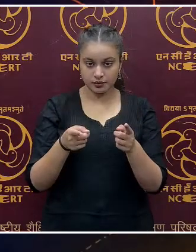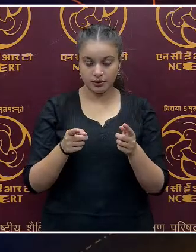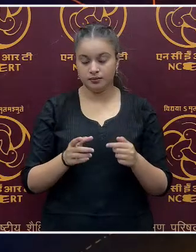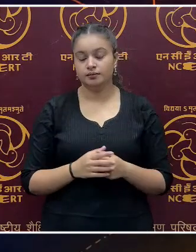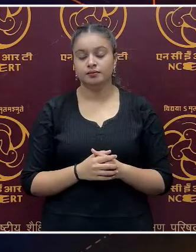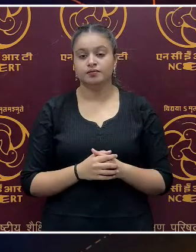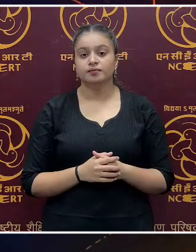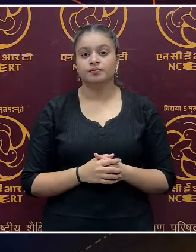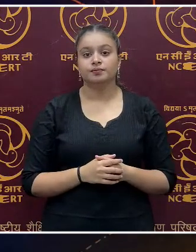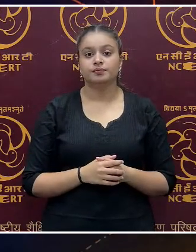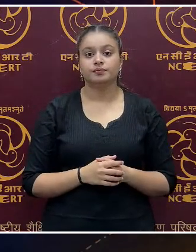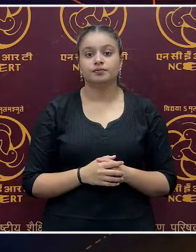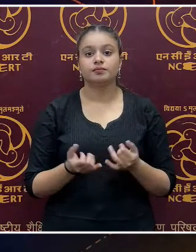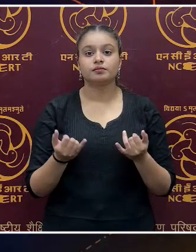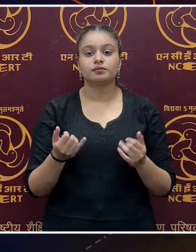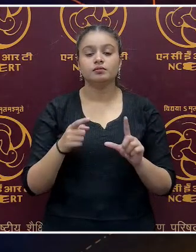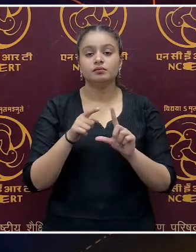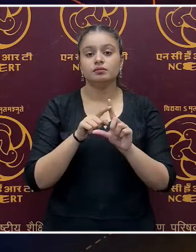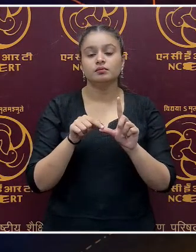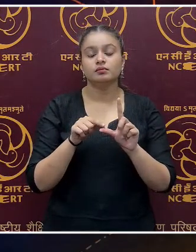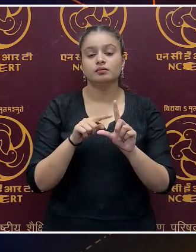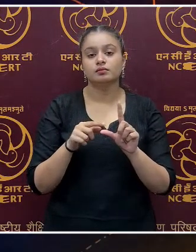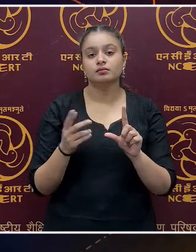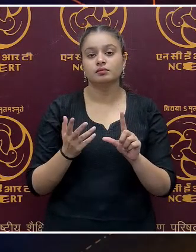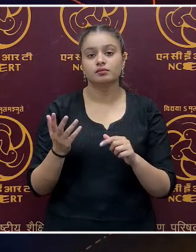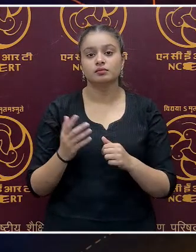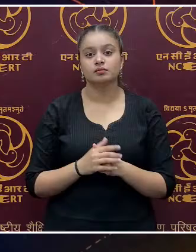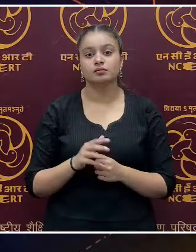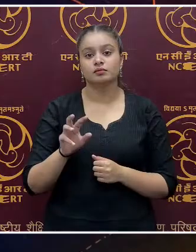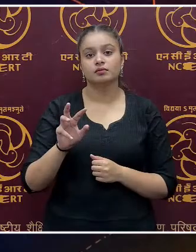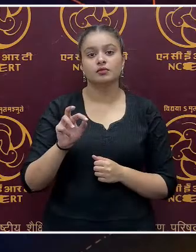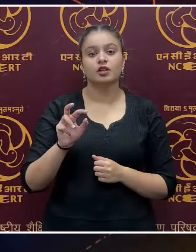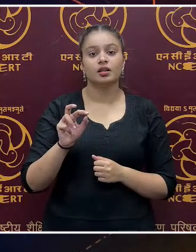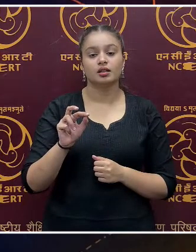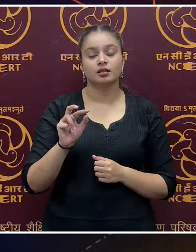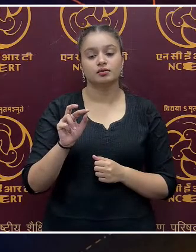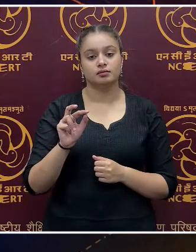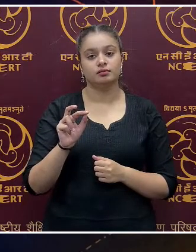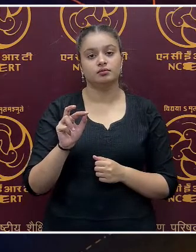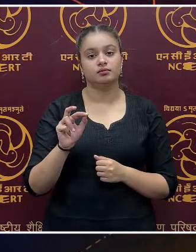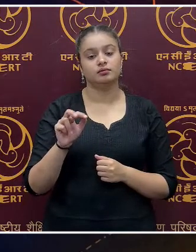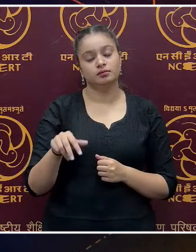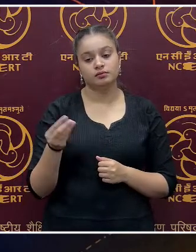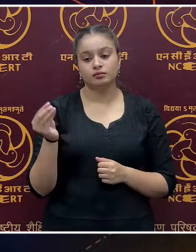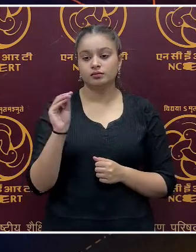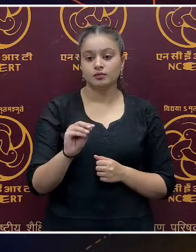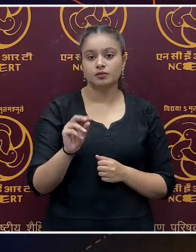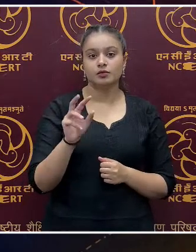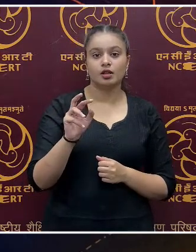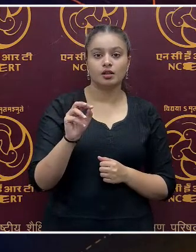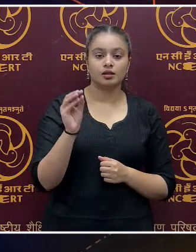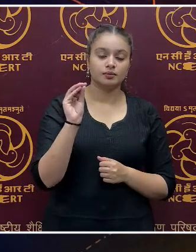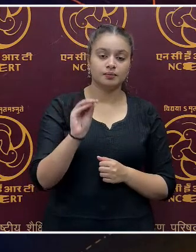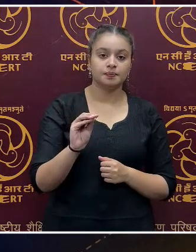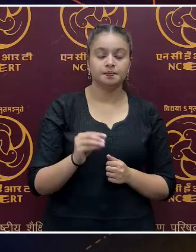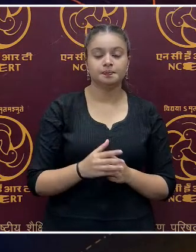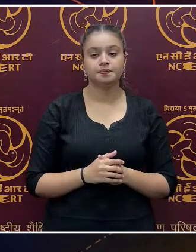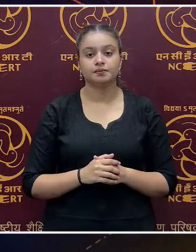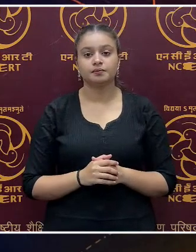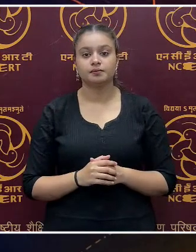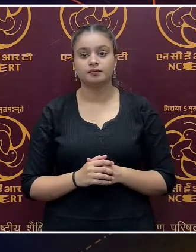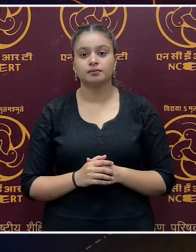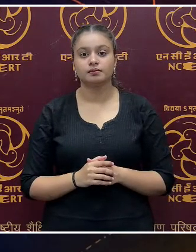arm. Now the angle is 30 degrees. Now I will enter here 30